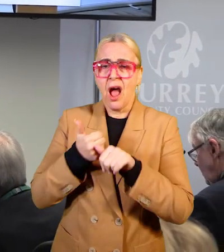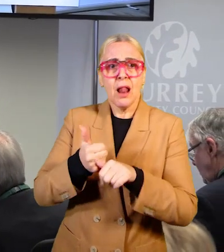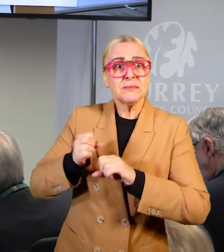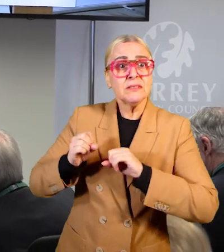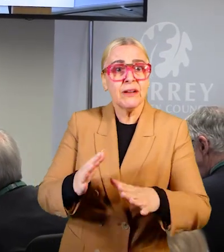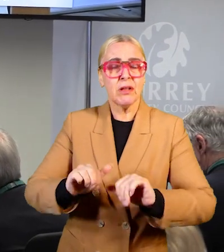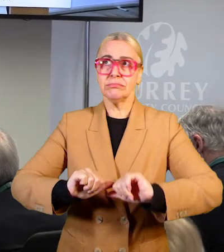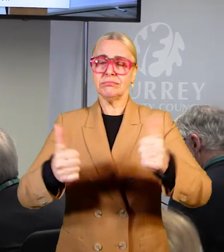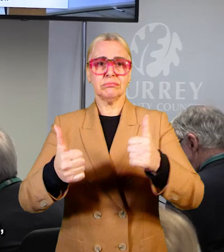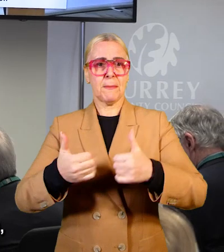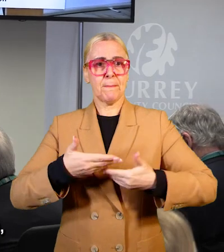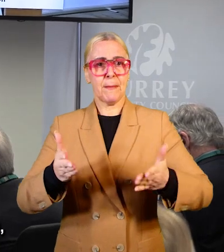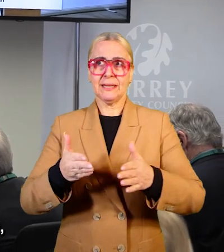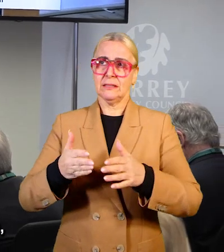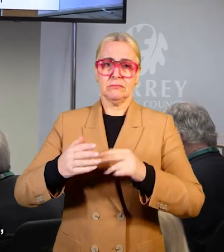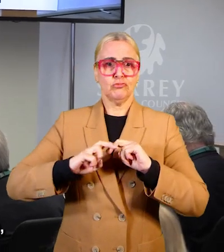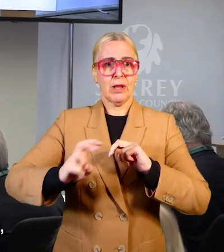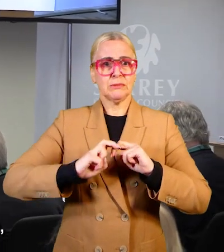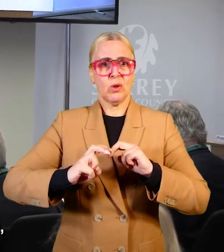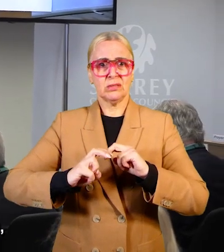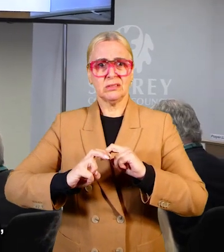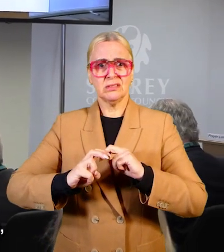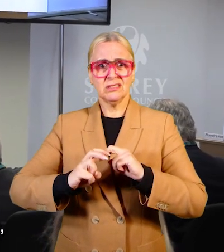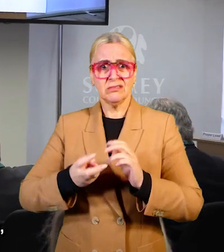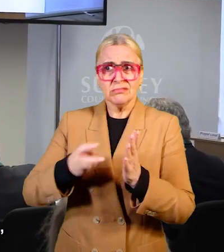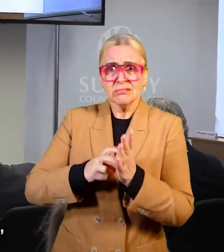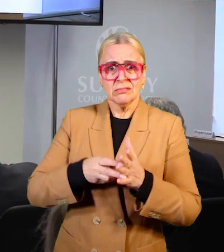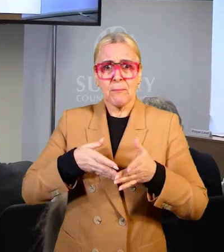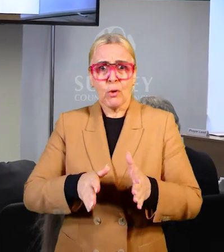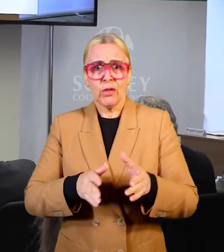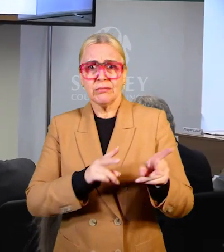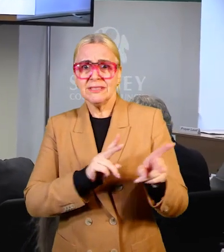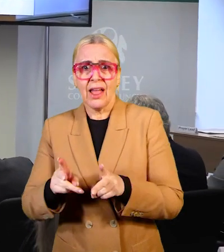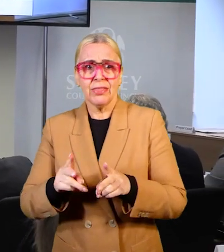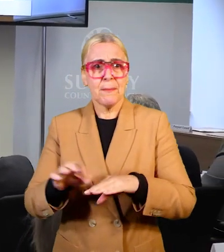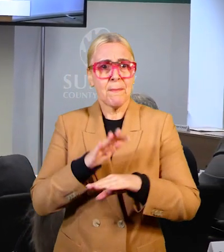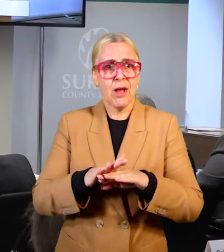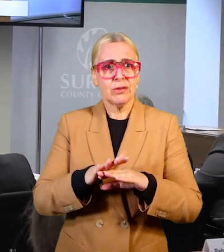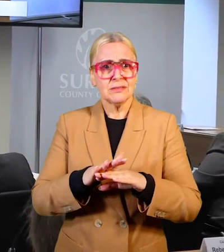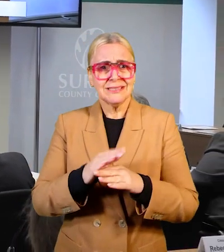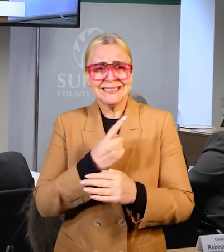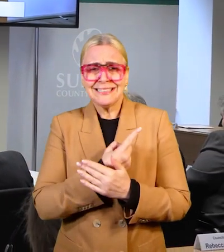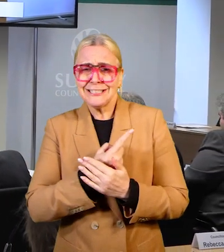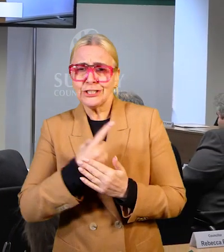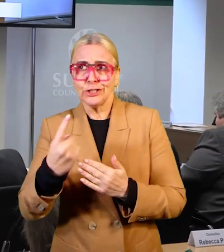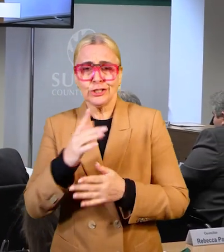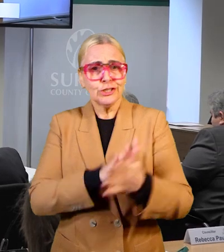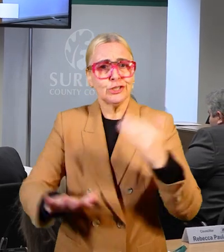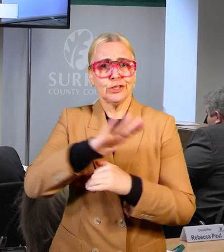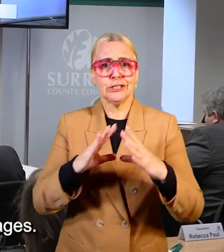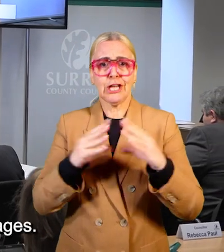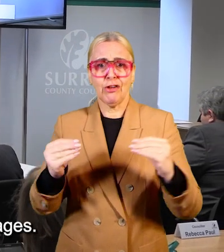skilled workforce for Surrey and investing in our entrepreneurs, helping deliver a better public transport